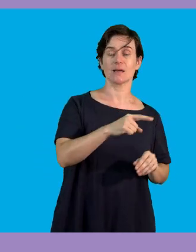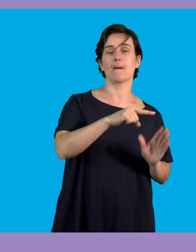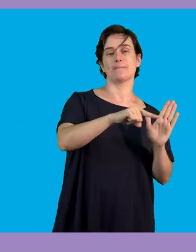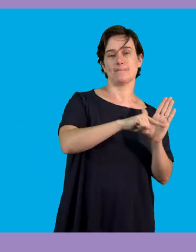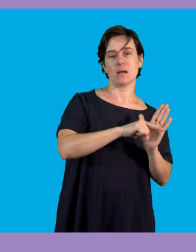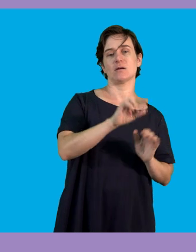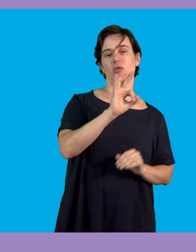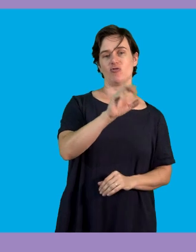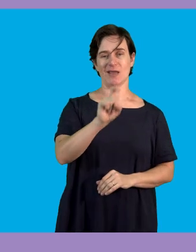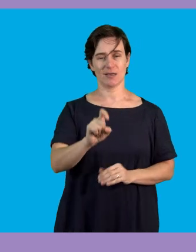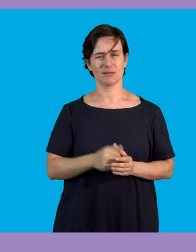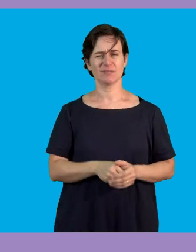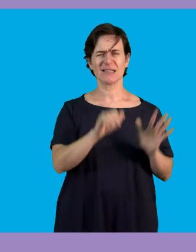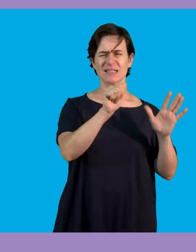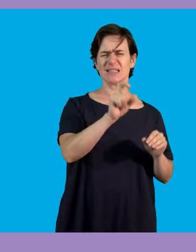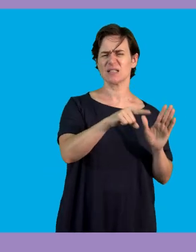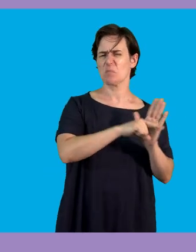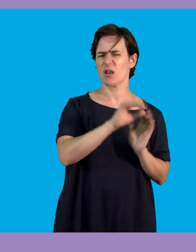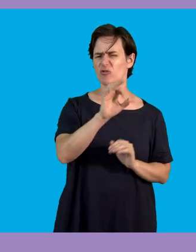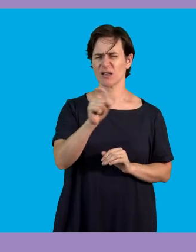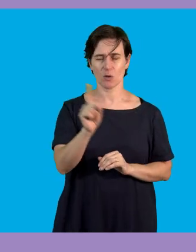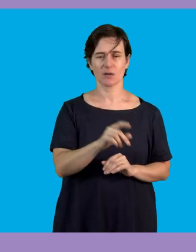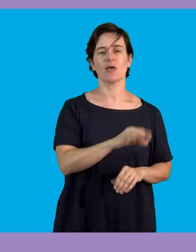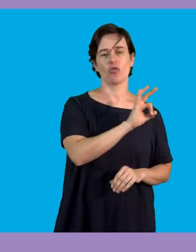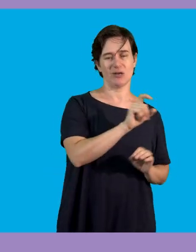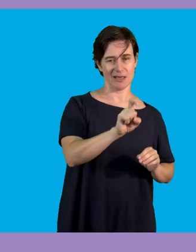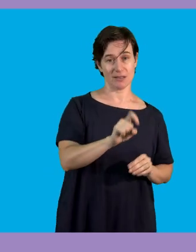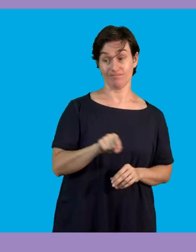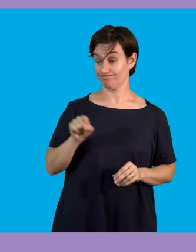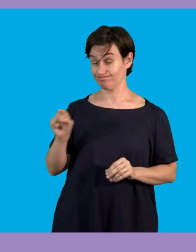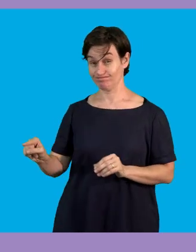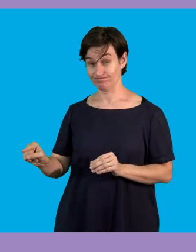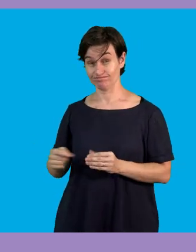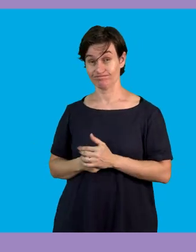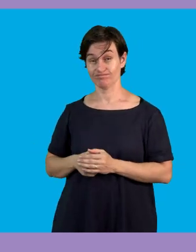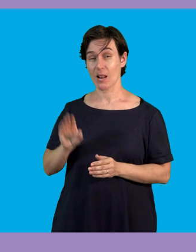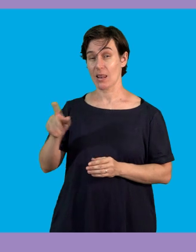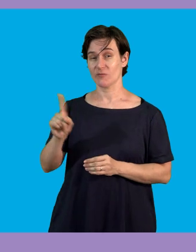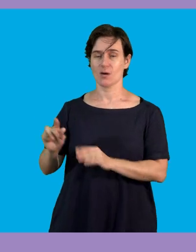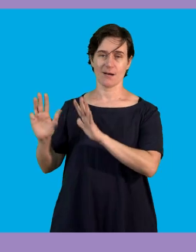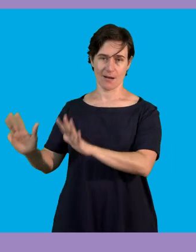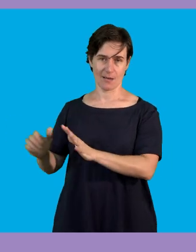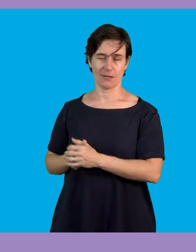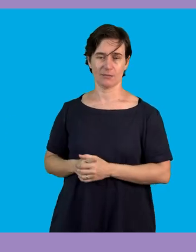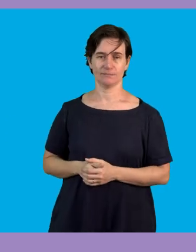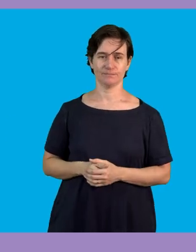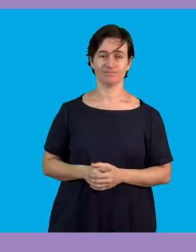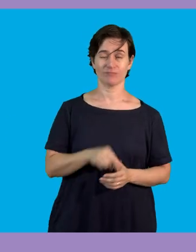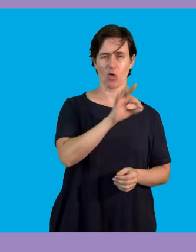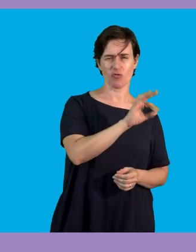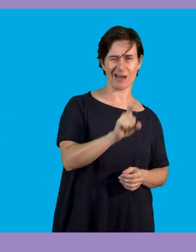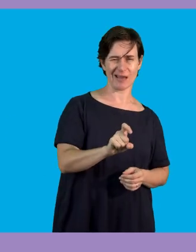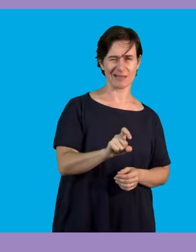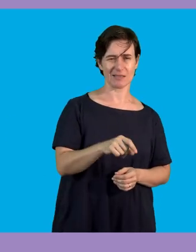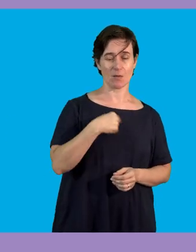minus 3x. 6x minus 3x is 3x, and then on the right we are left with 9. And